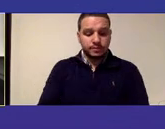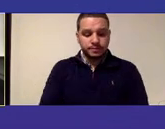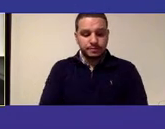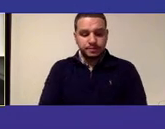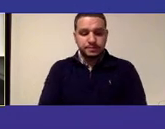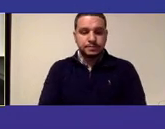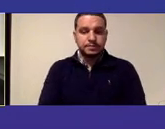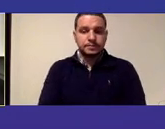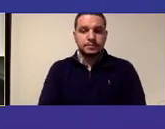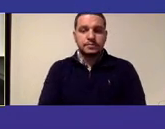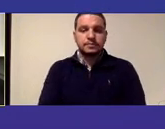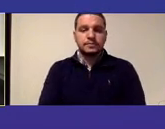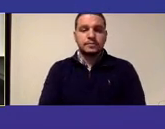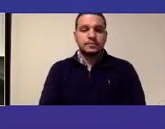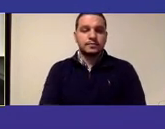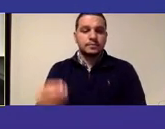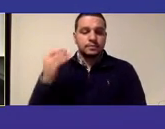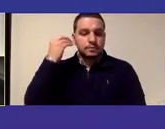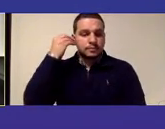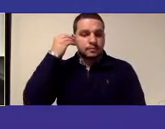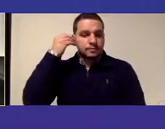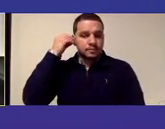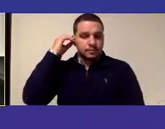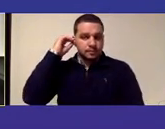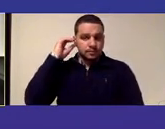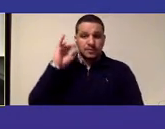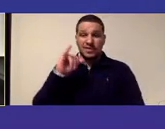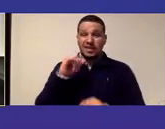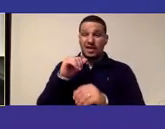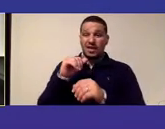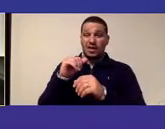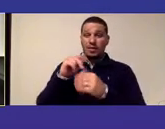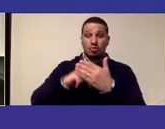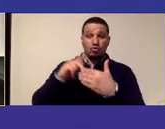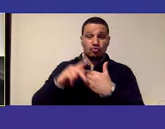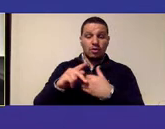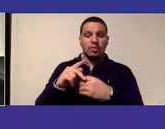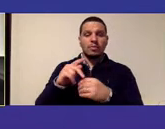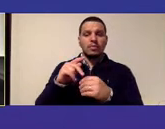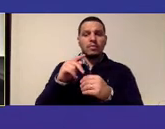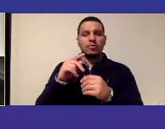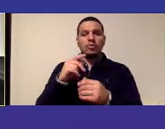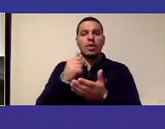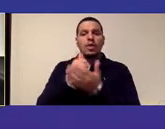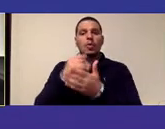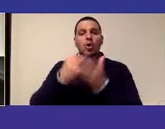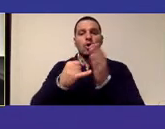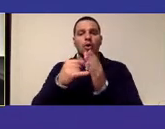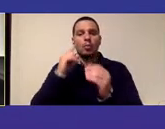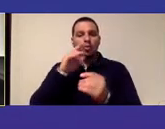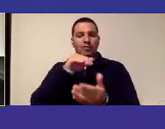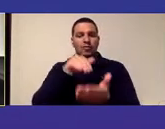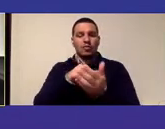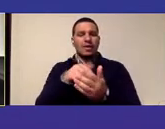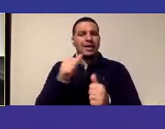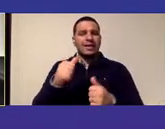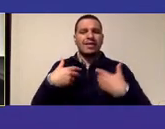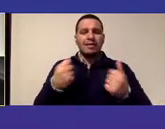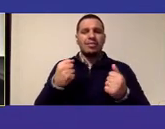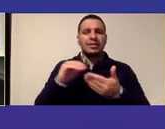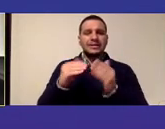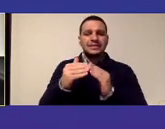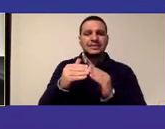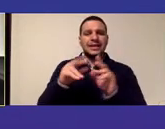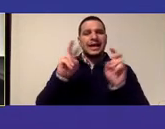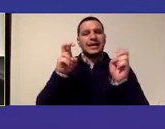campaign aimed to reposition artists as a critical part of the ecosystem of any healthy city and as necessary